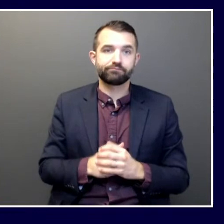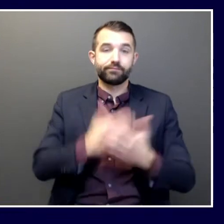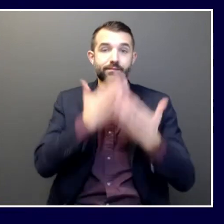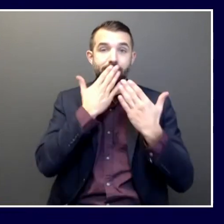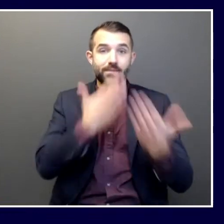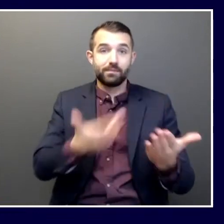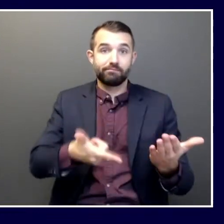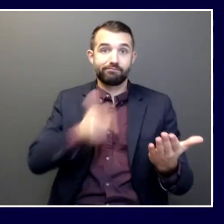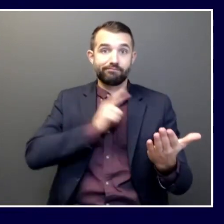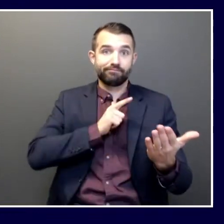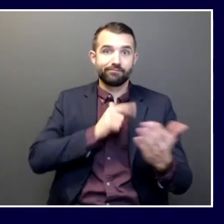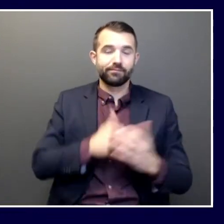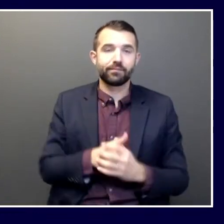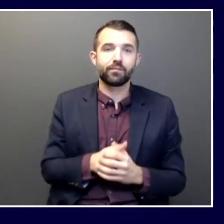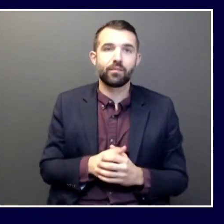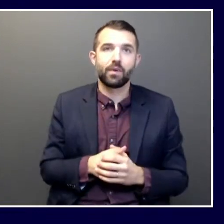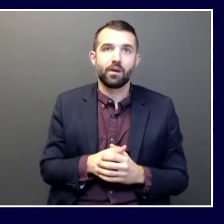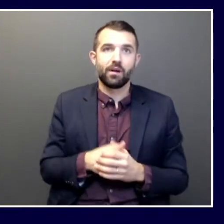So